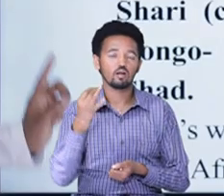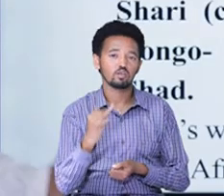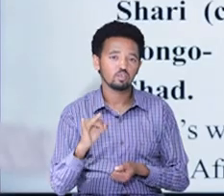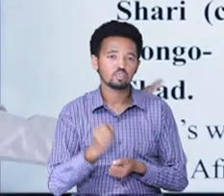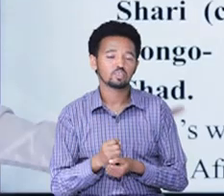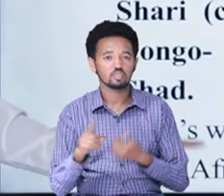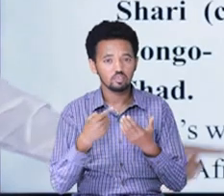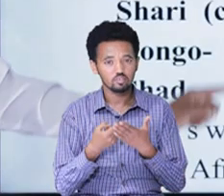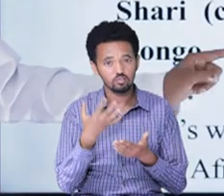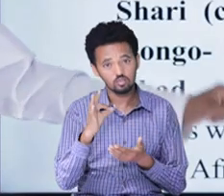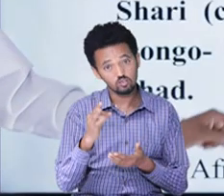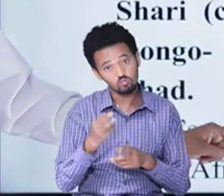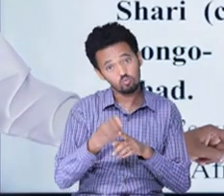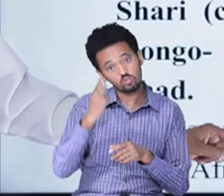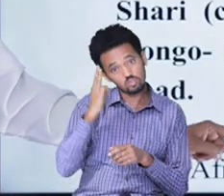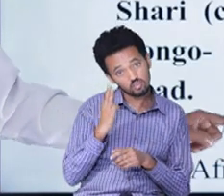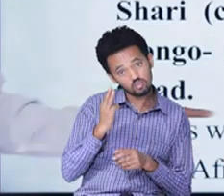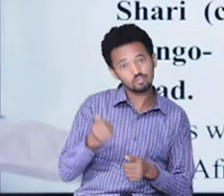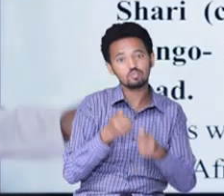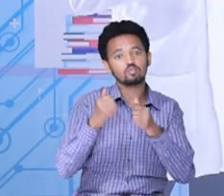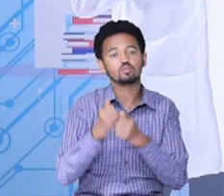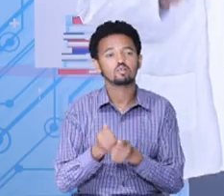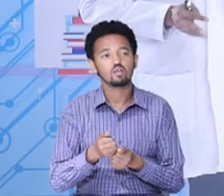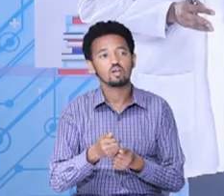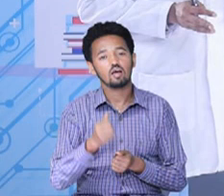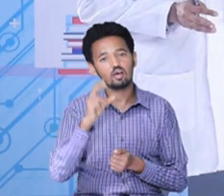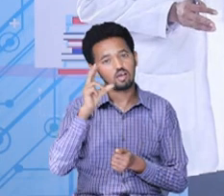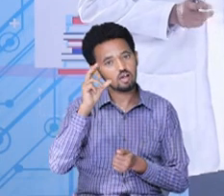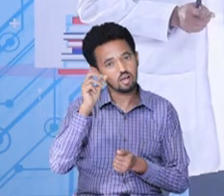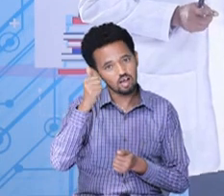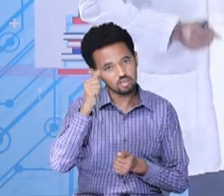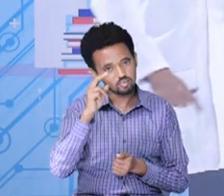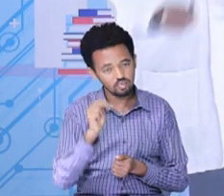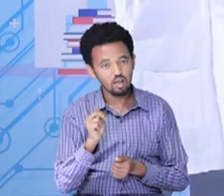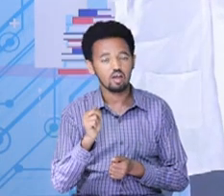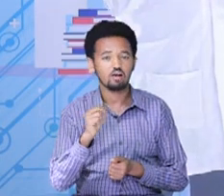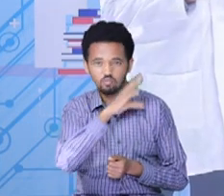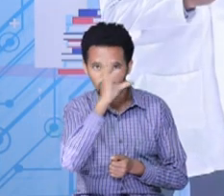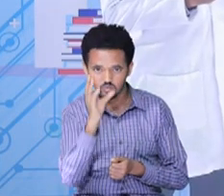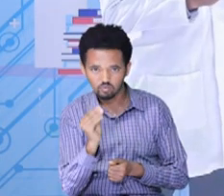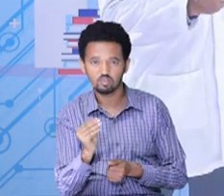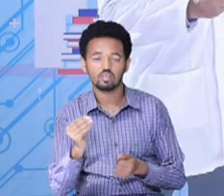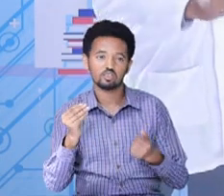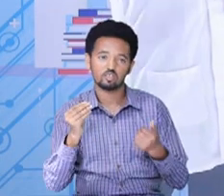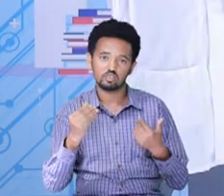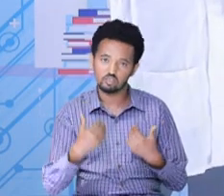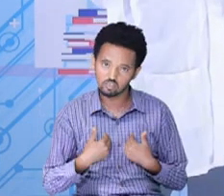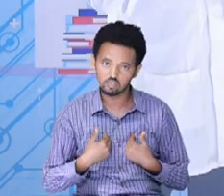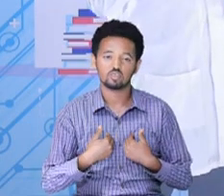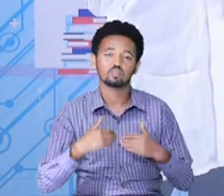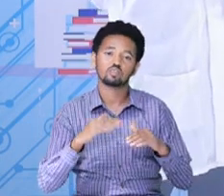Then in 1960s was considered to be an African year. Mind you, student, 1960s were